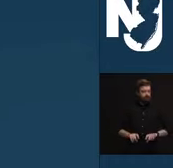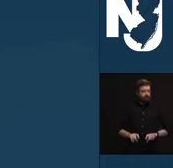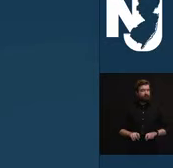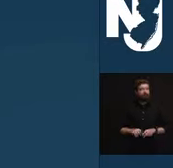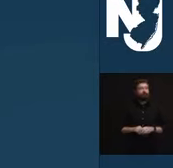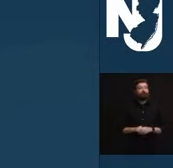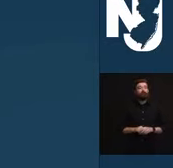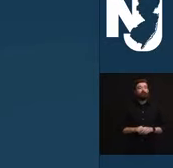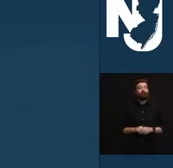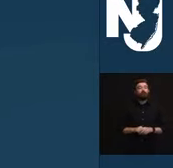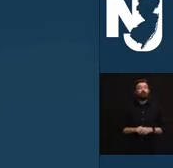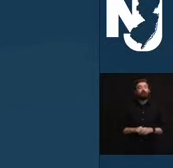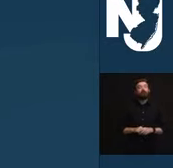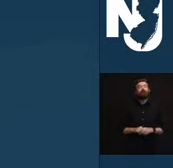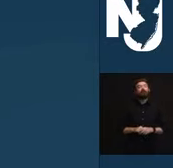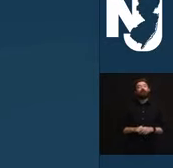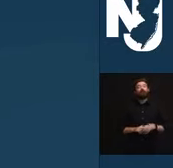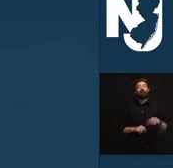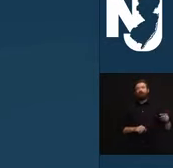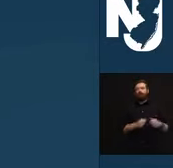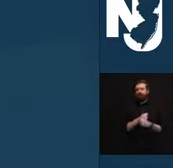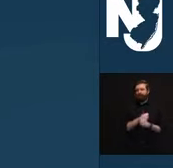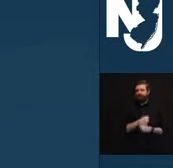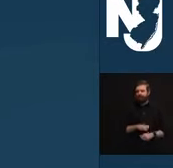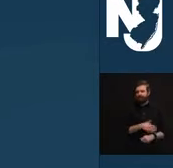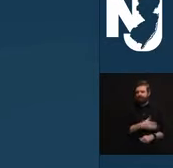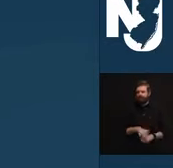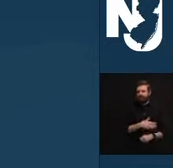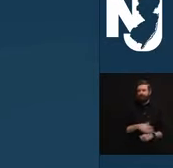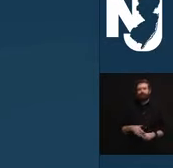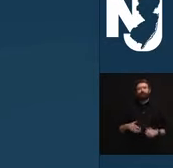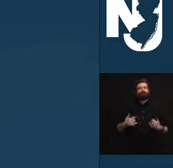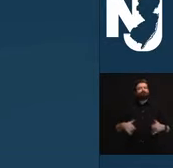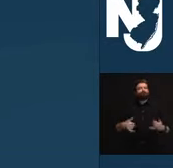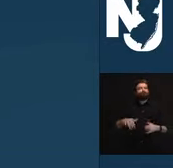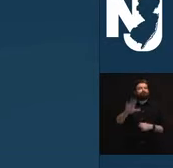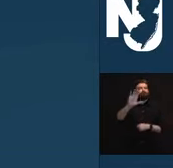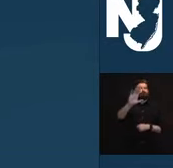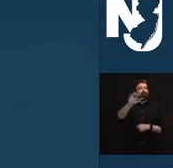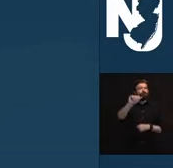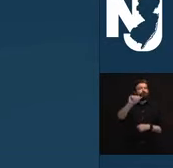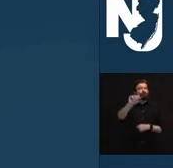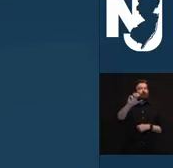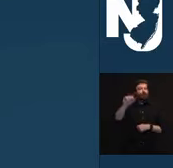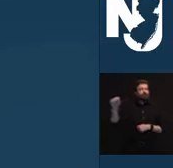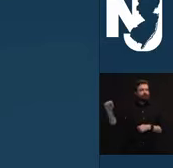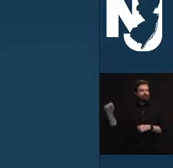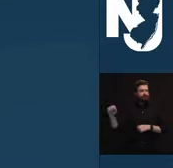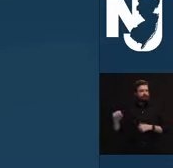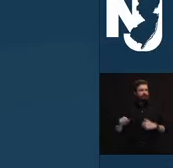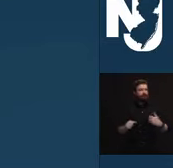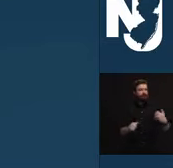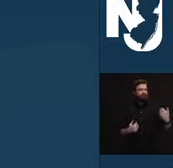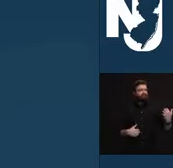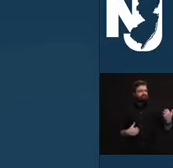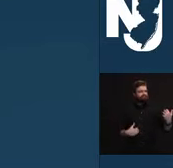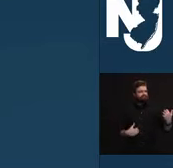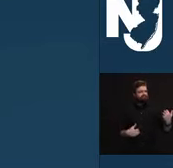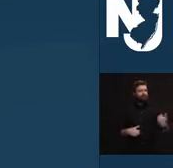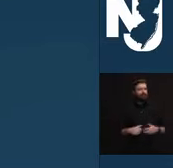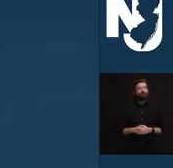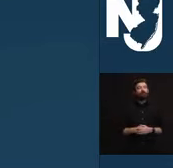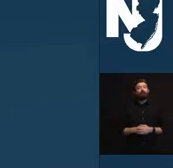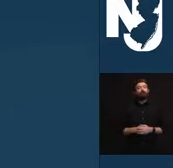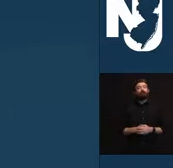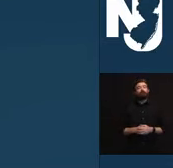about music. He played bass in a rock band, El Cruce, The Crossing, and spent hours in recording